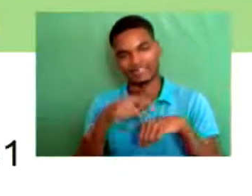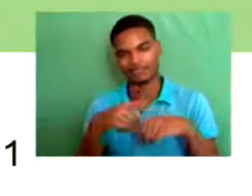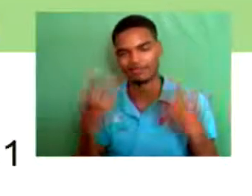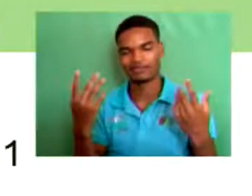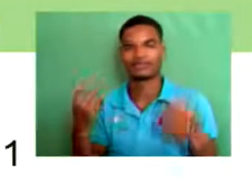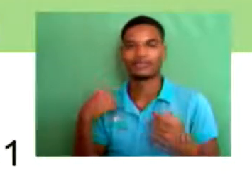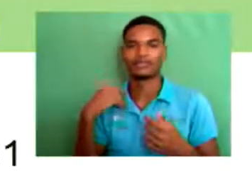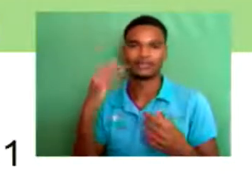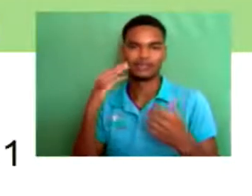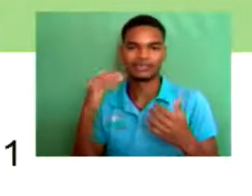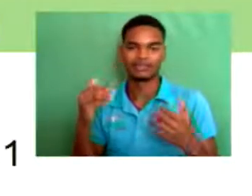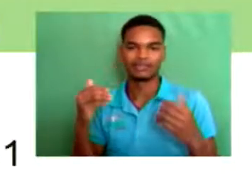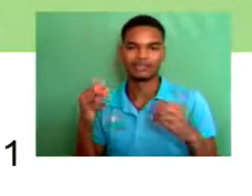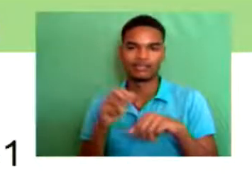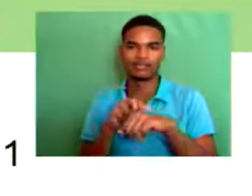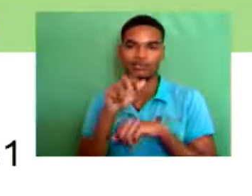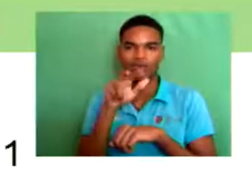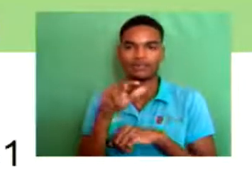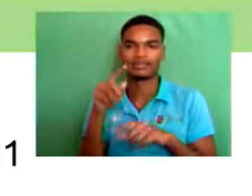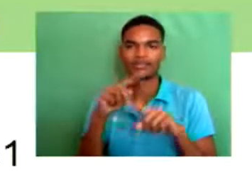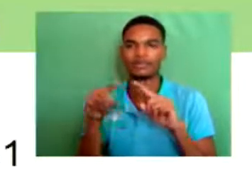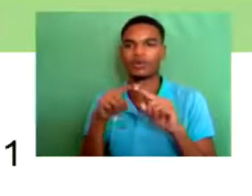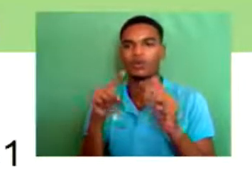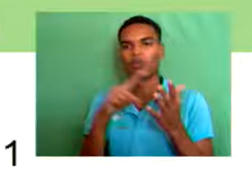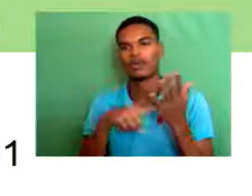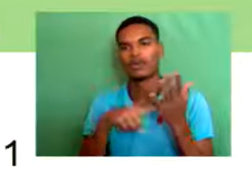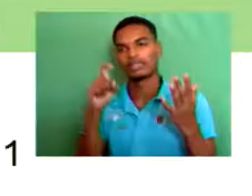the parameters individually, but you can see